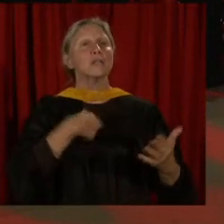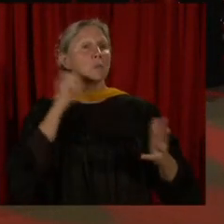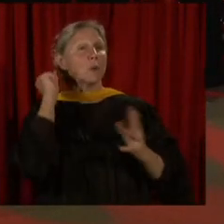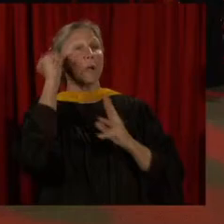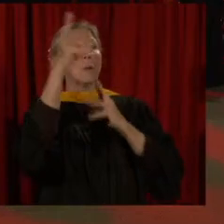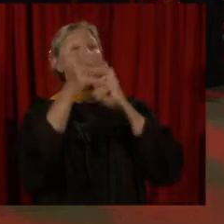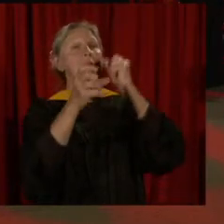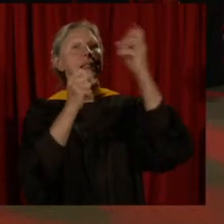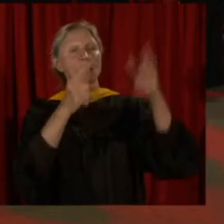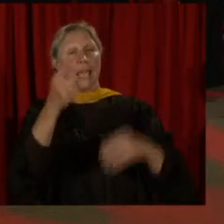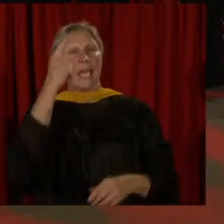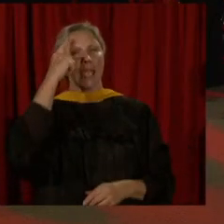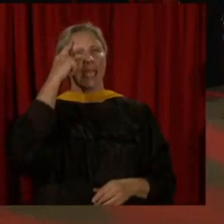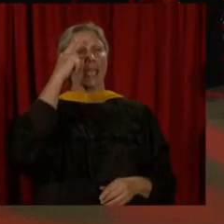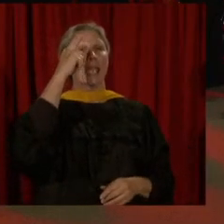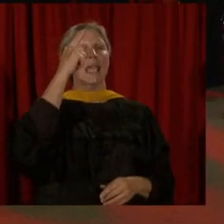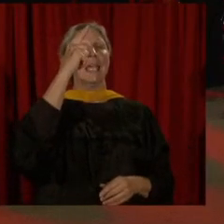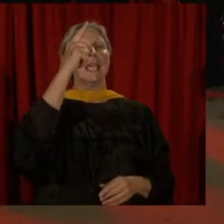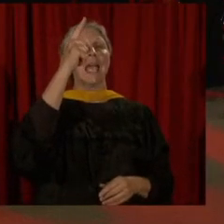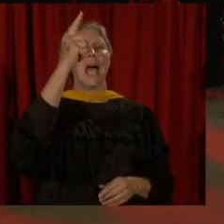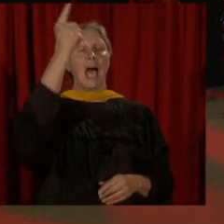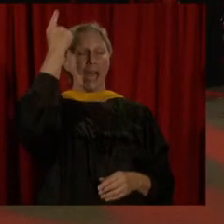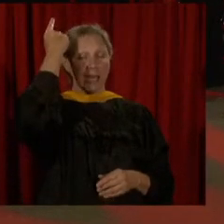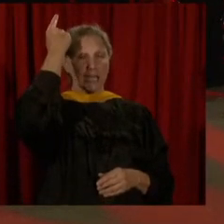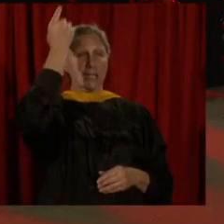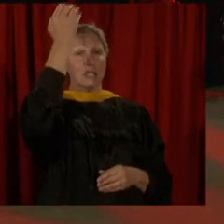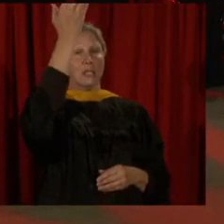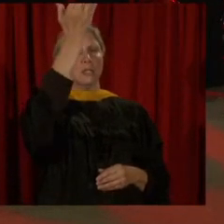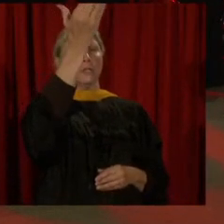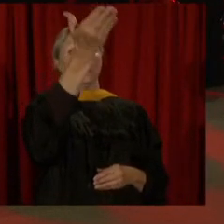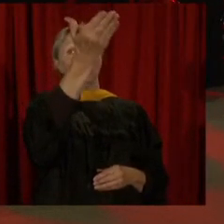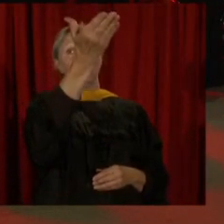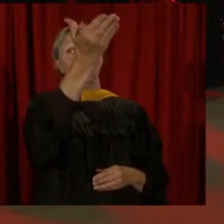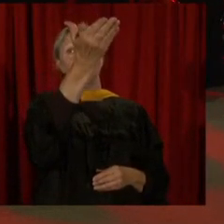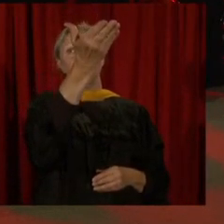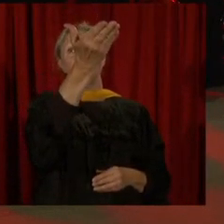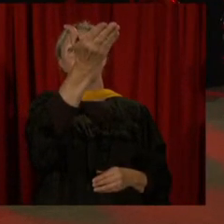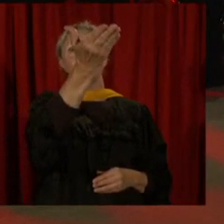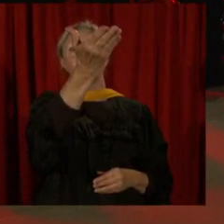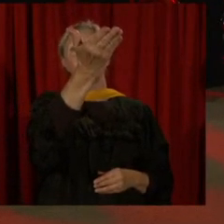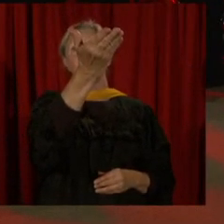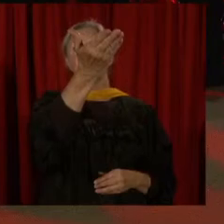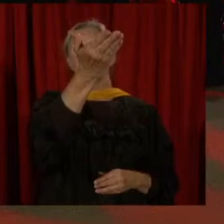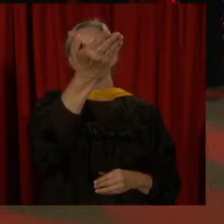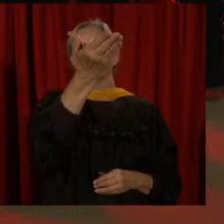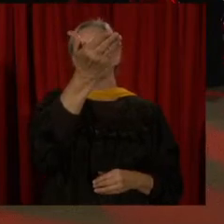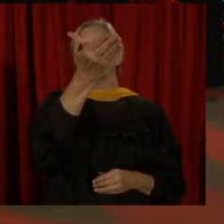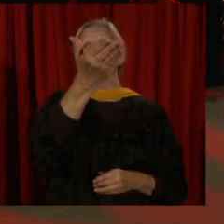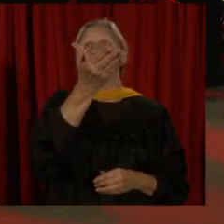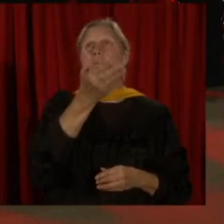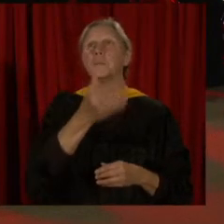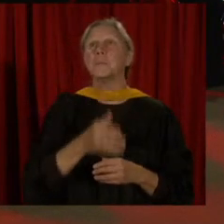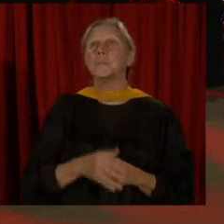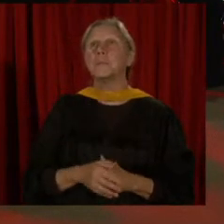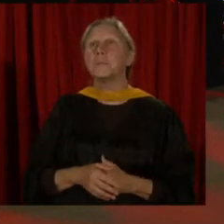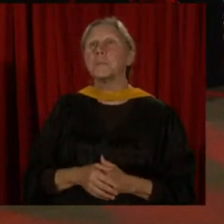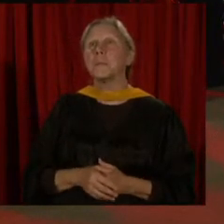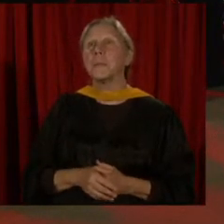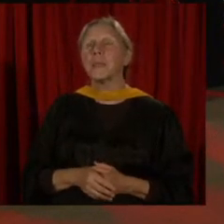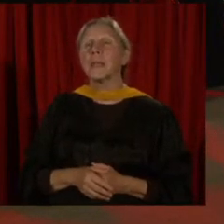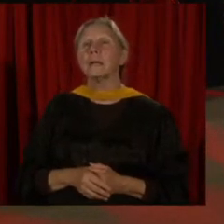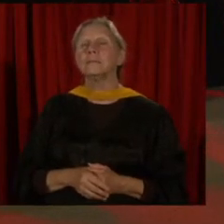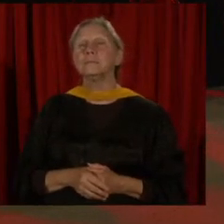mothers, we sing unto you.